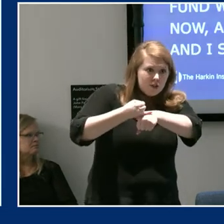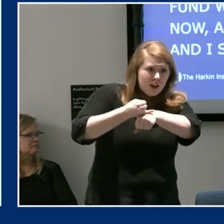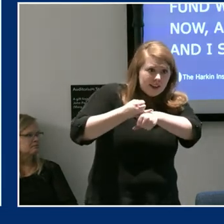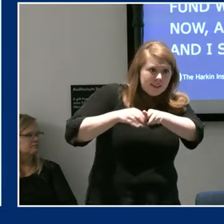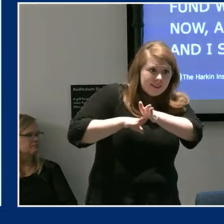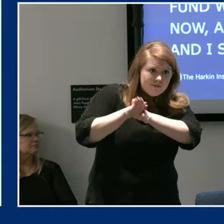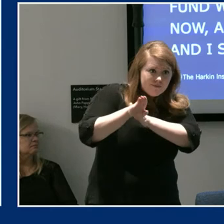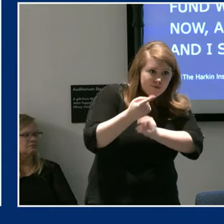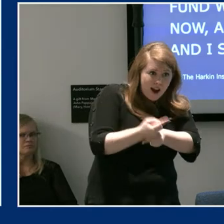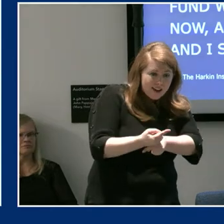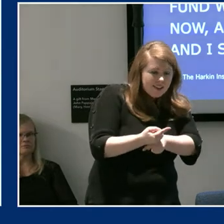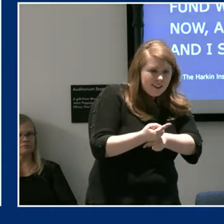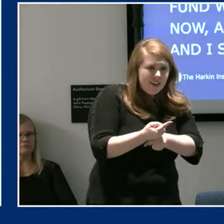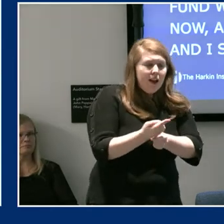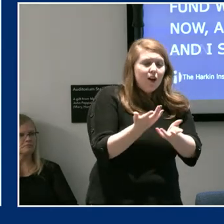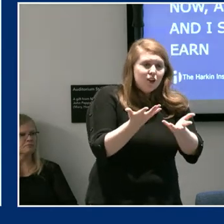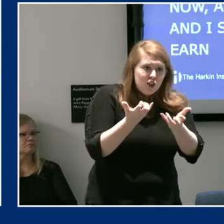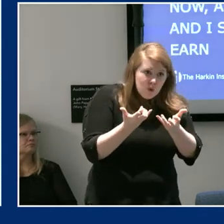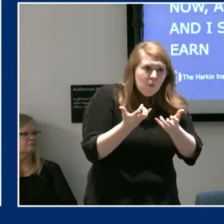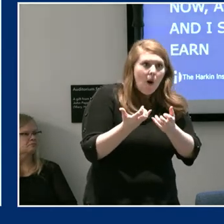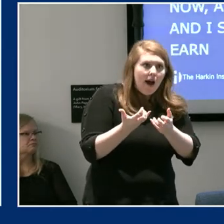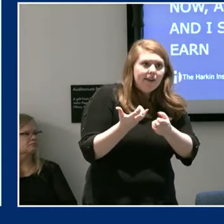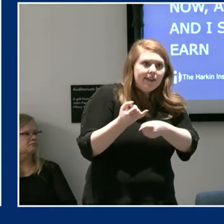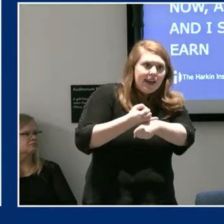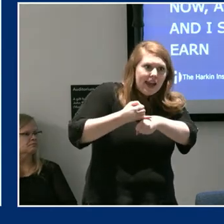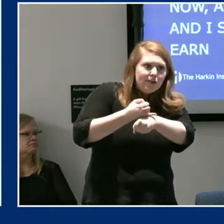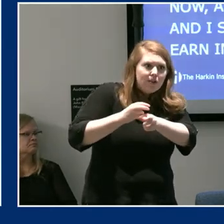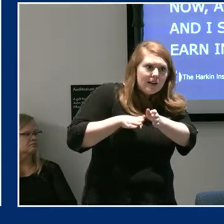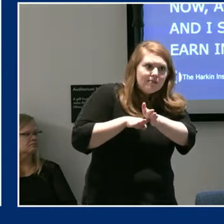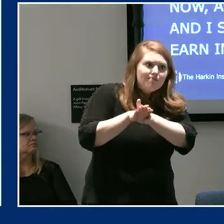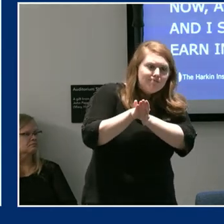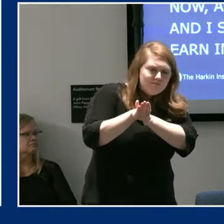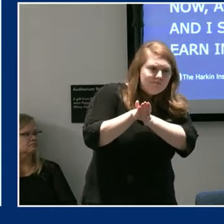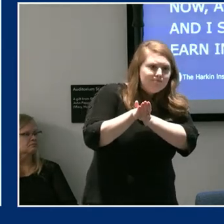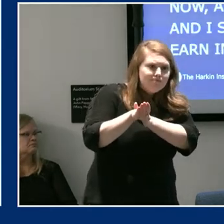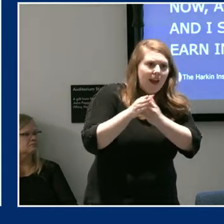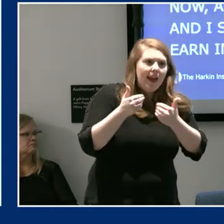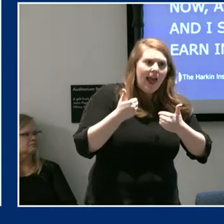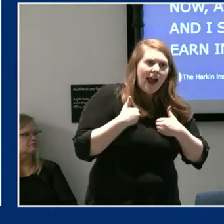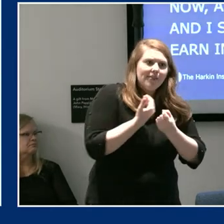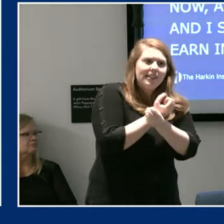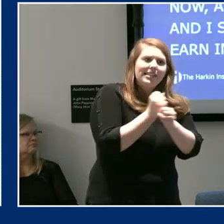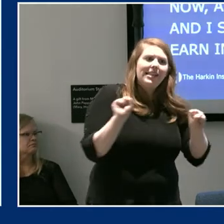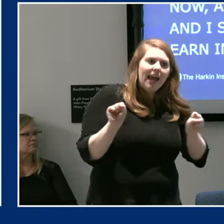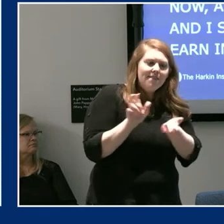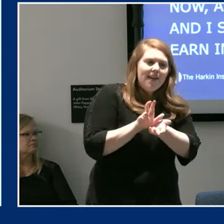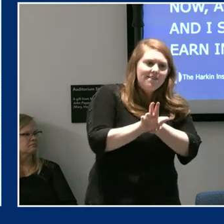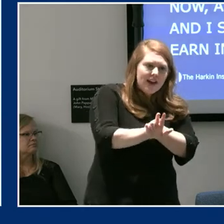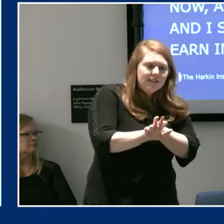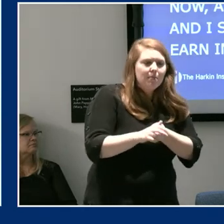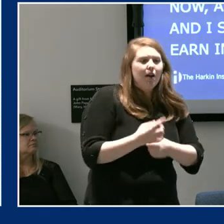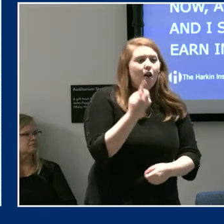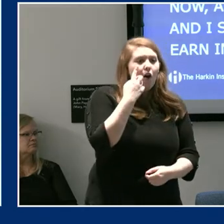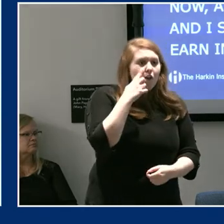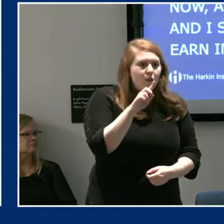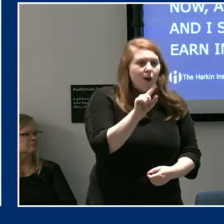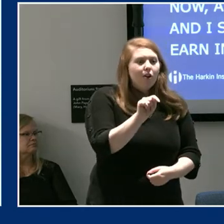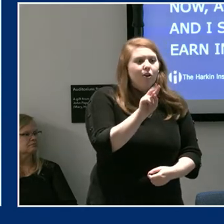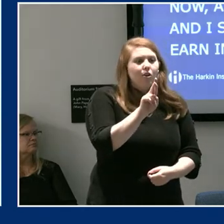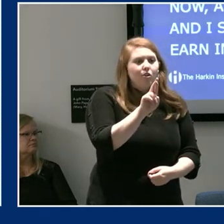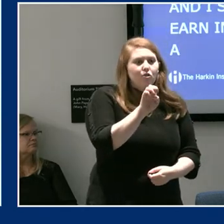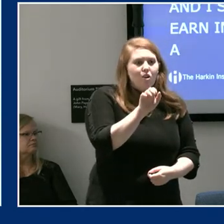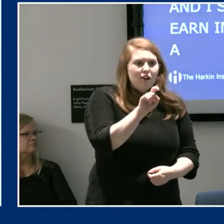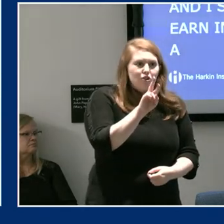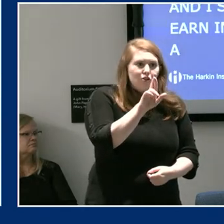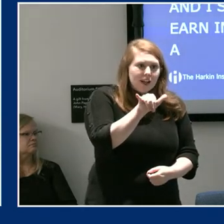right? You want it to earn a safe in a safe investment, treasury bills, not the best